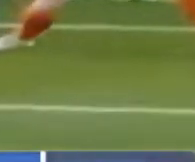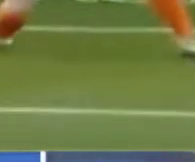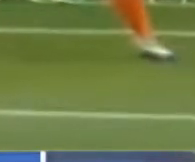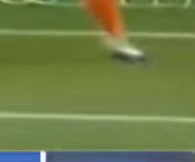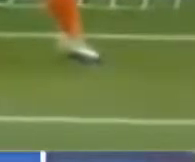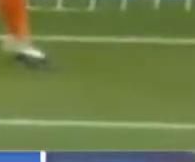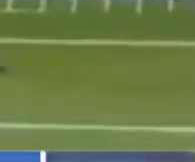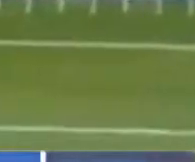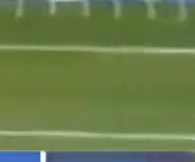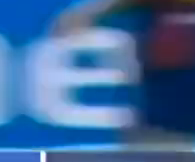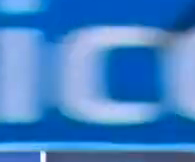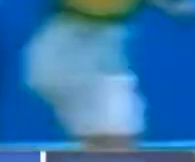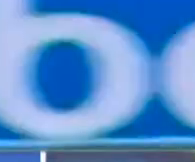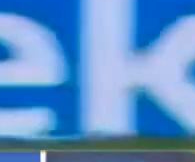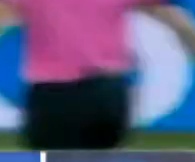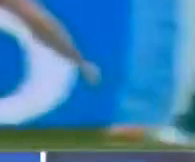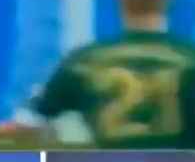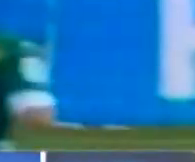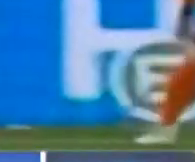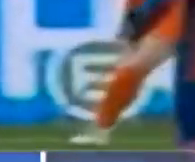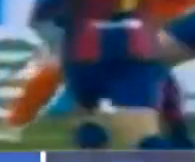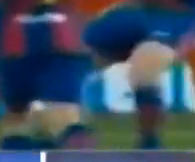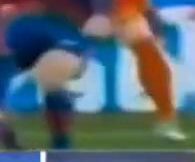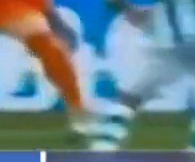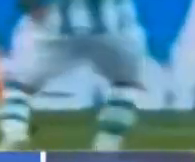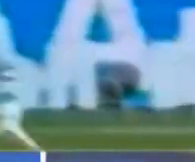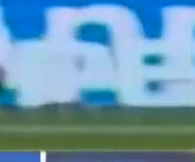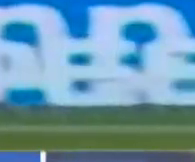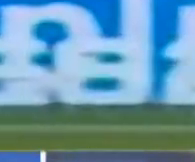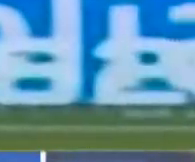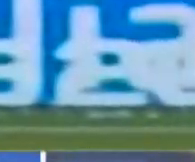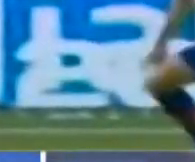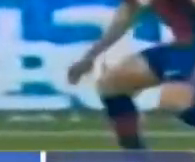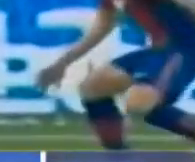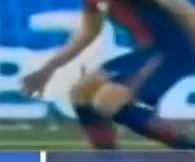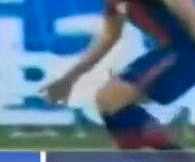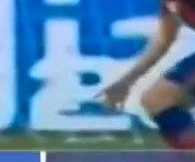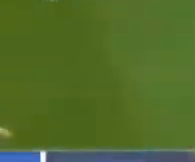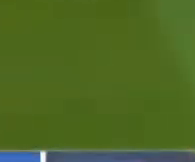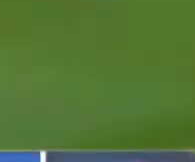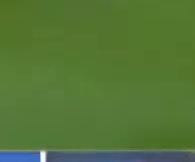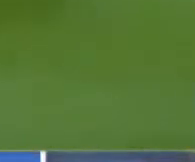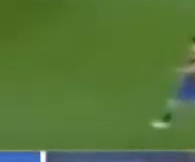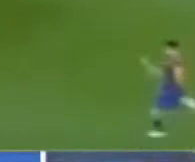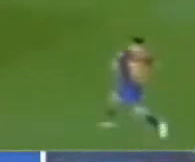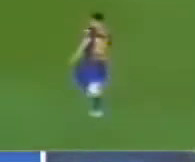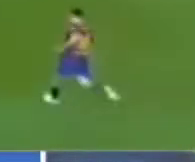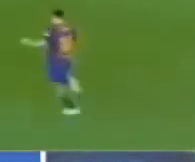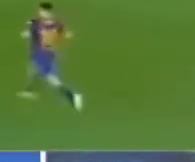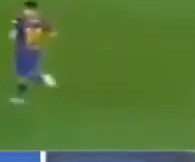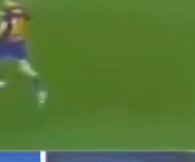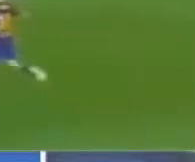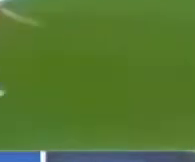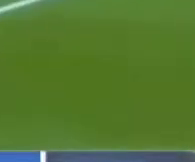But it's Tony Sanabria with the equaliser for Betis. Disappointment on the...